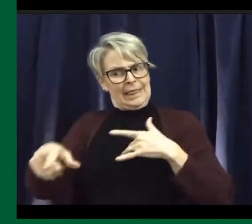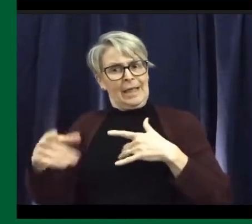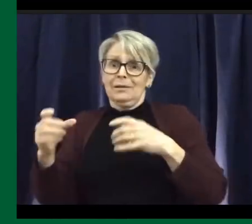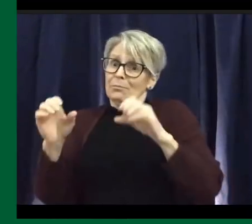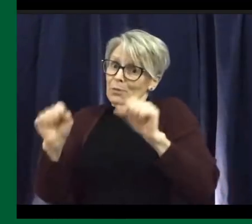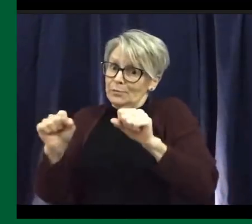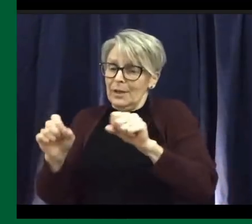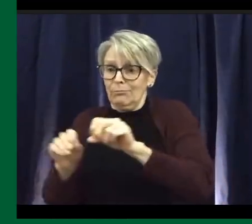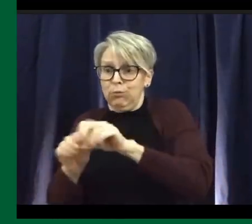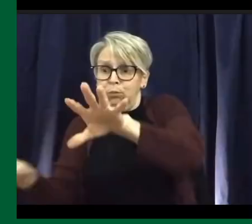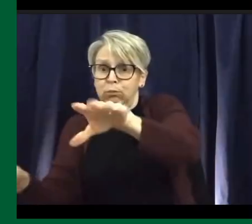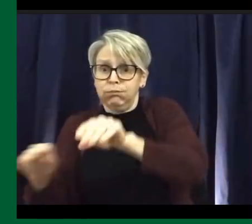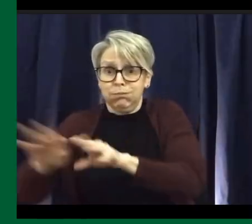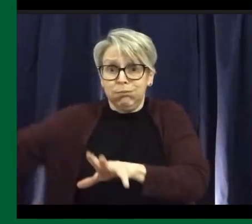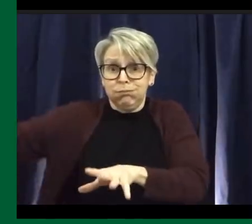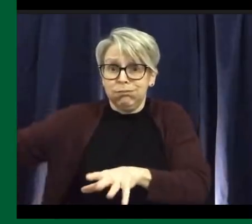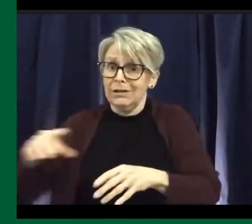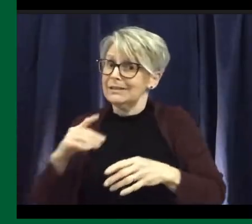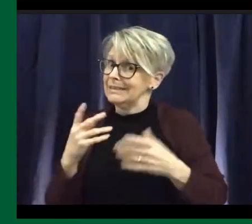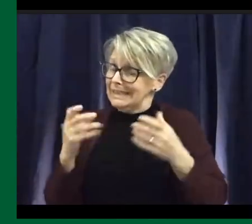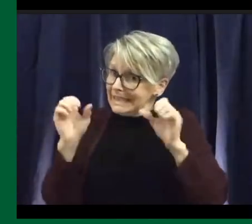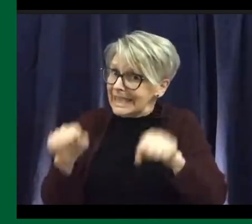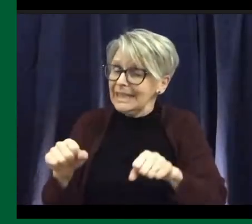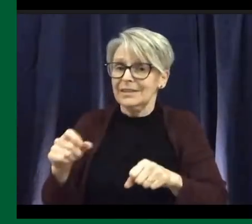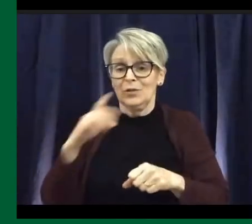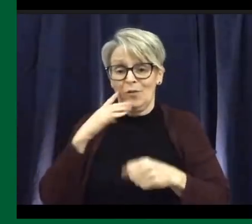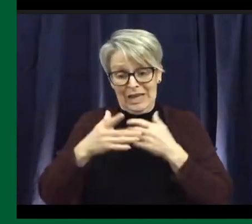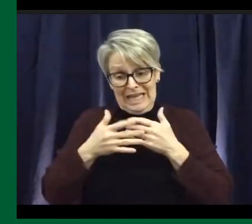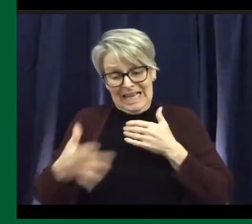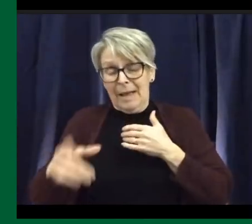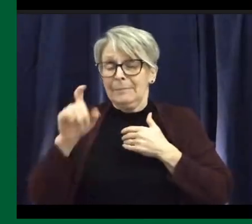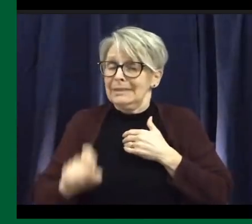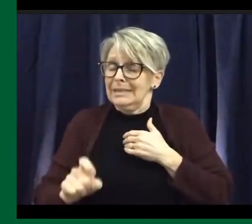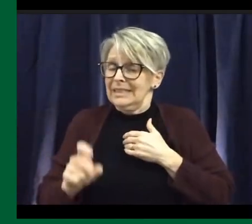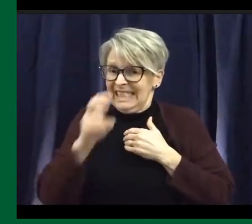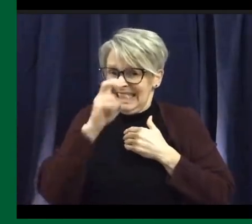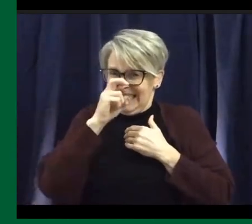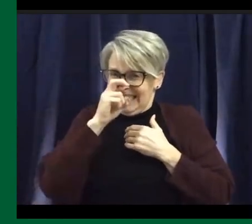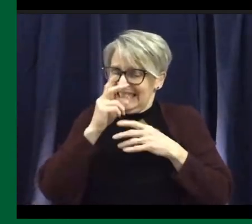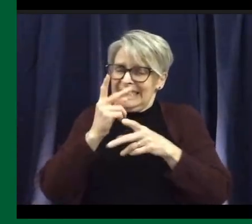has said, so in the days ahead, we're going to need to maintain our vigilance